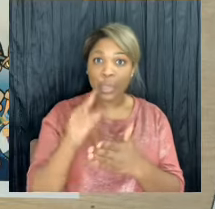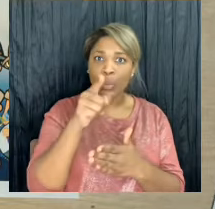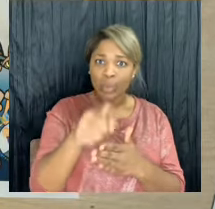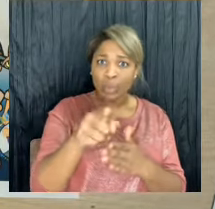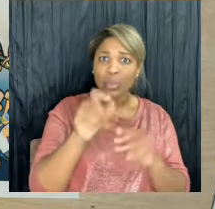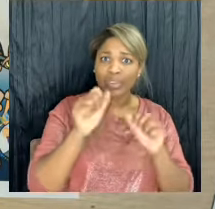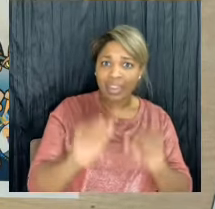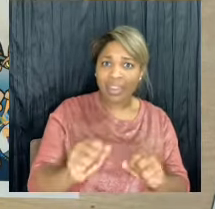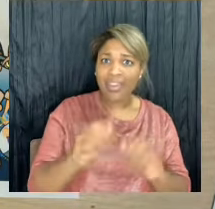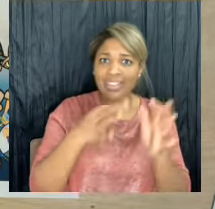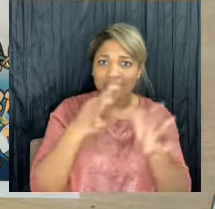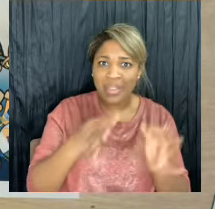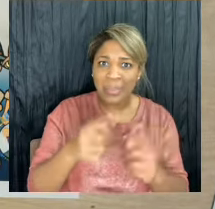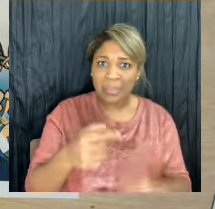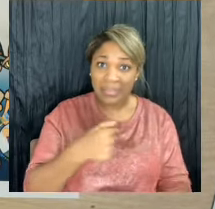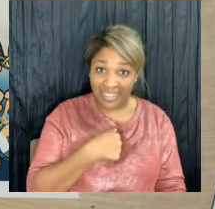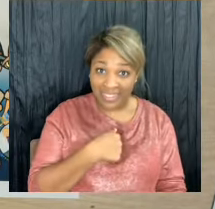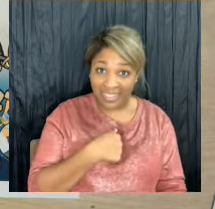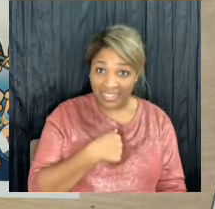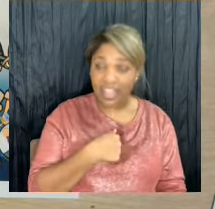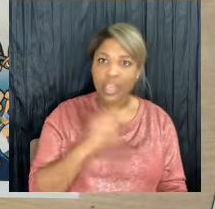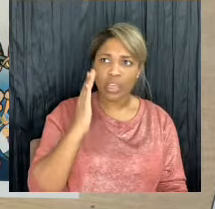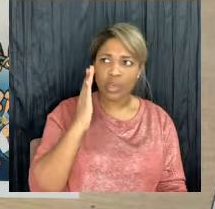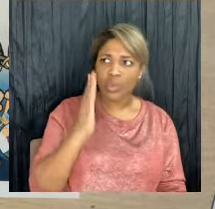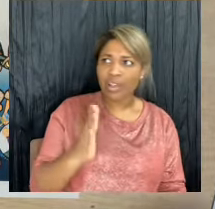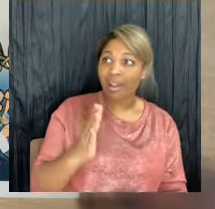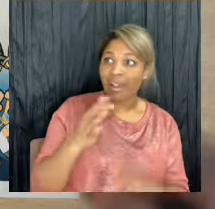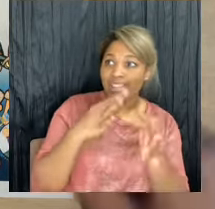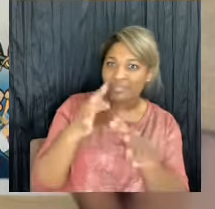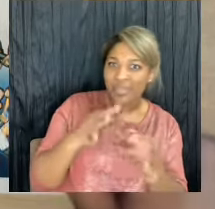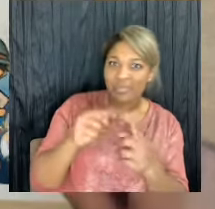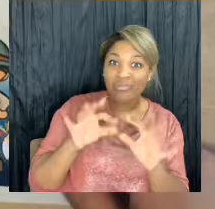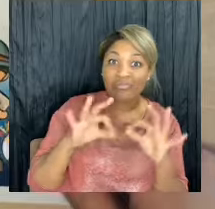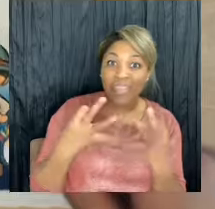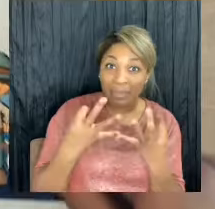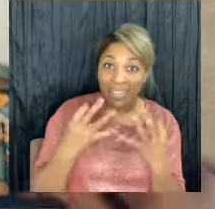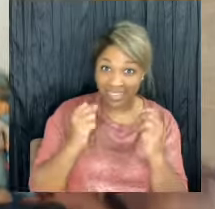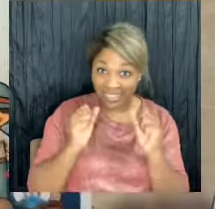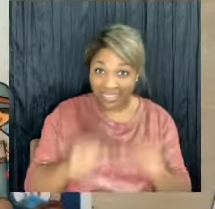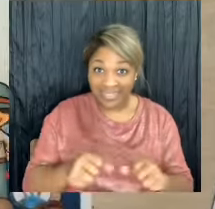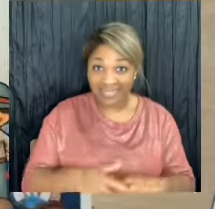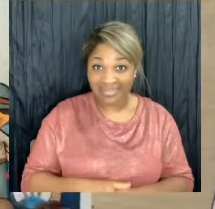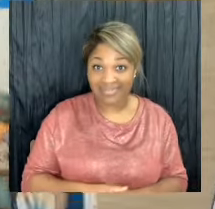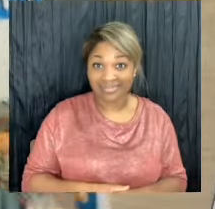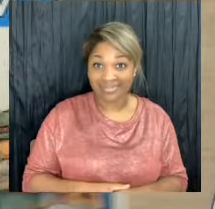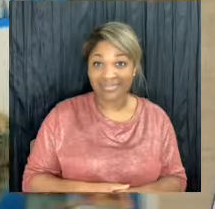to me. You'll be able to explain it to your family.